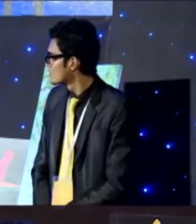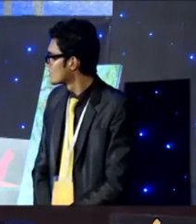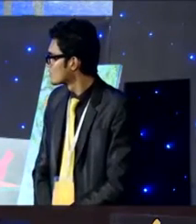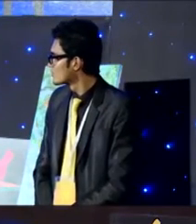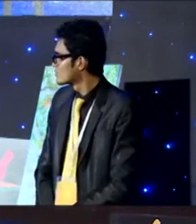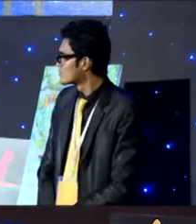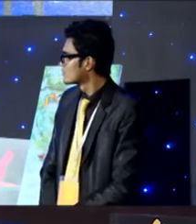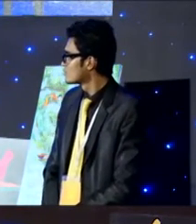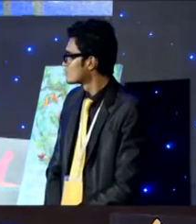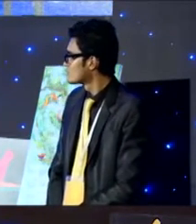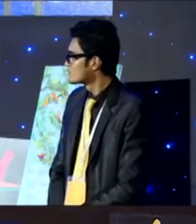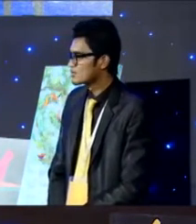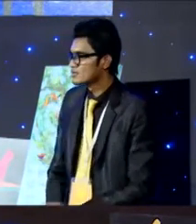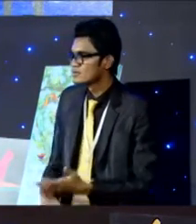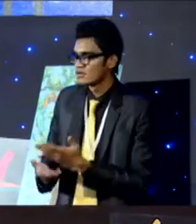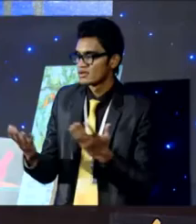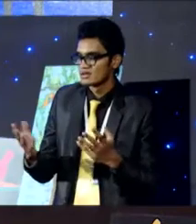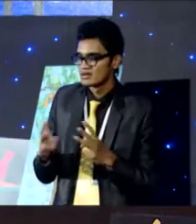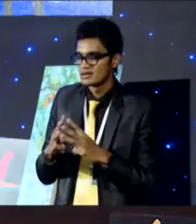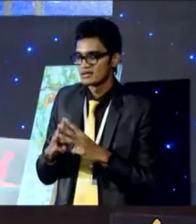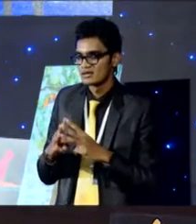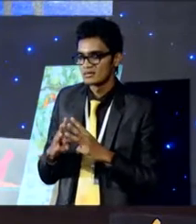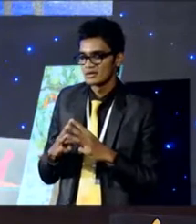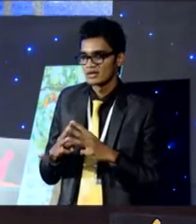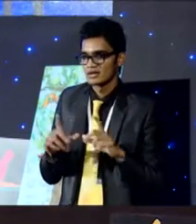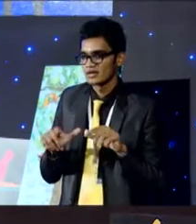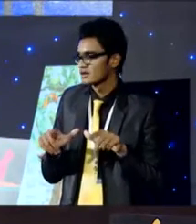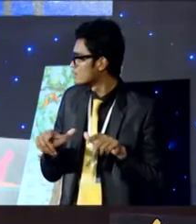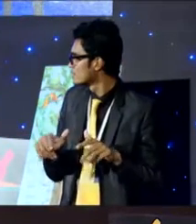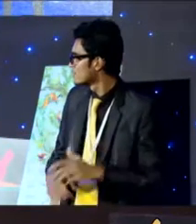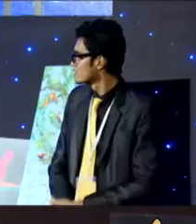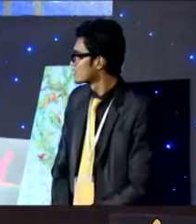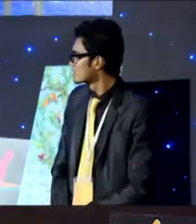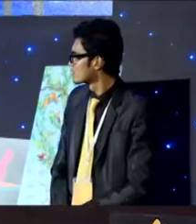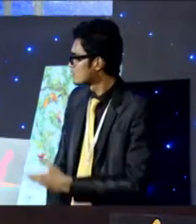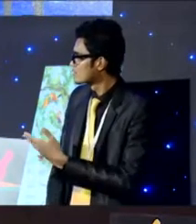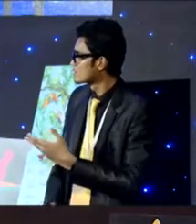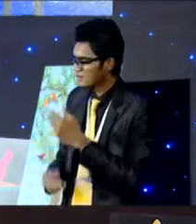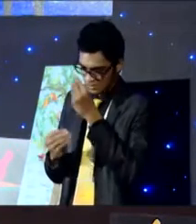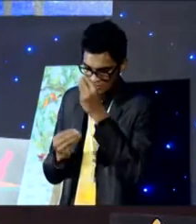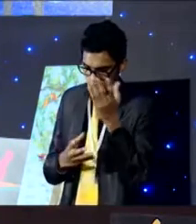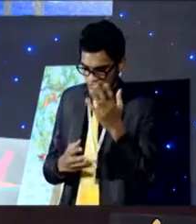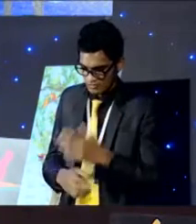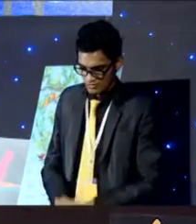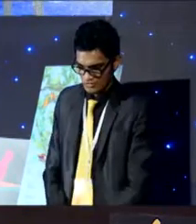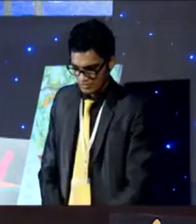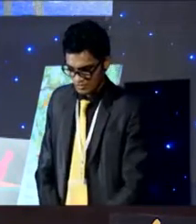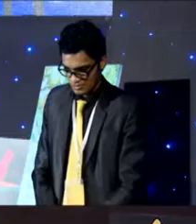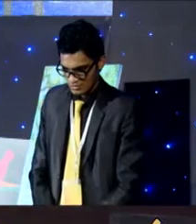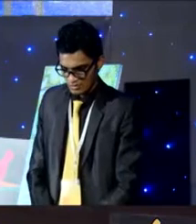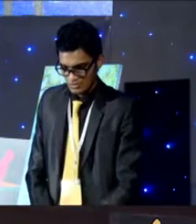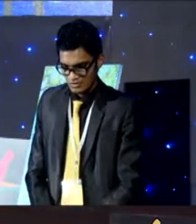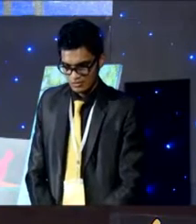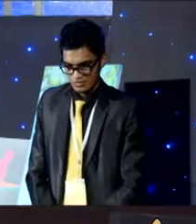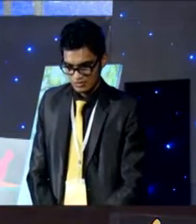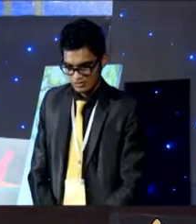function with a crowd bigger than this. And, you know, he was there and I was there, and I said, you made a statement like this. It is better to know